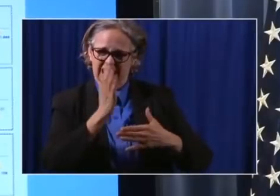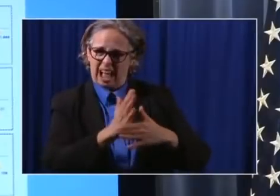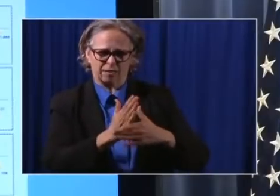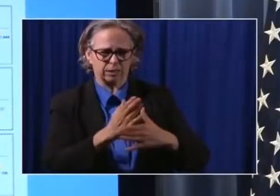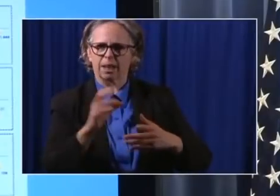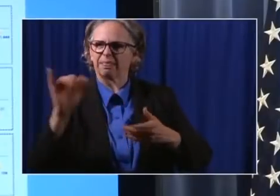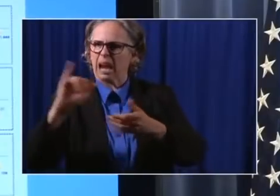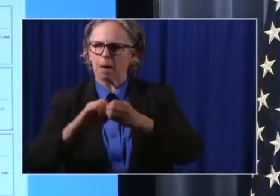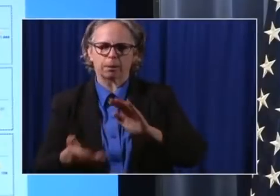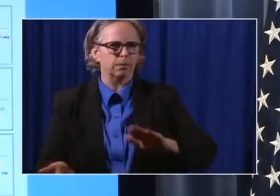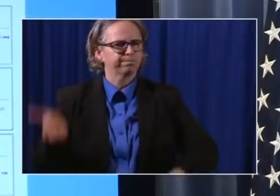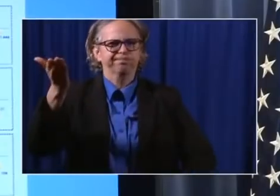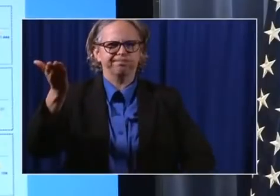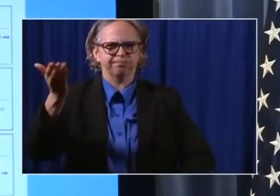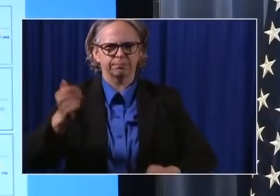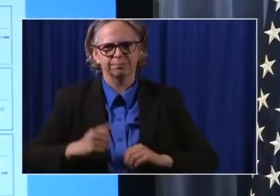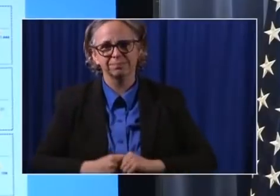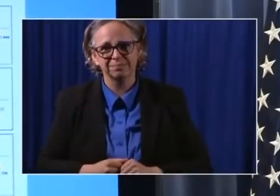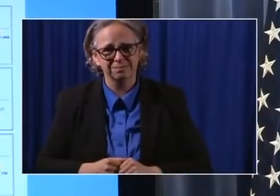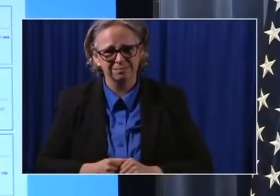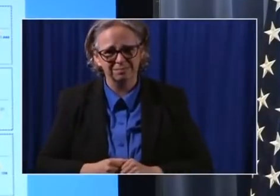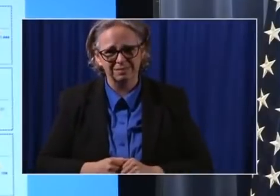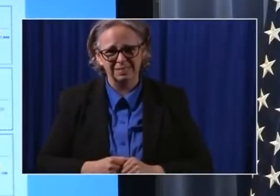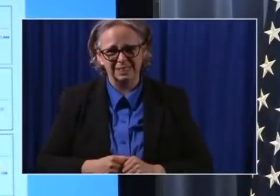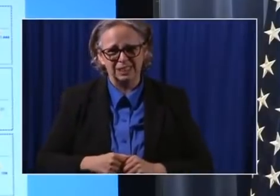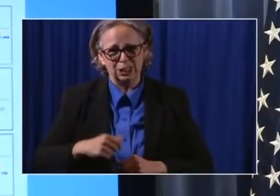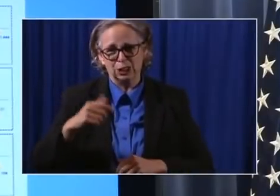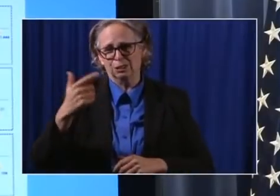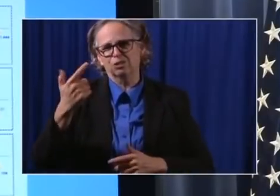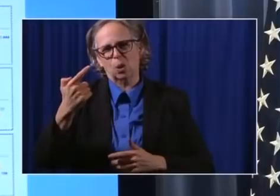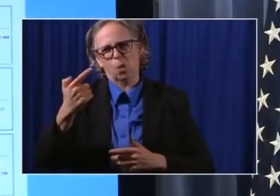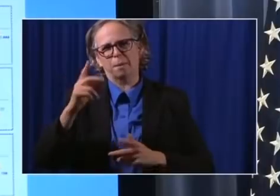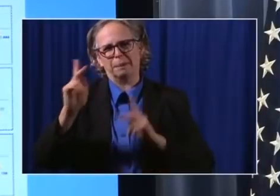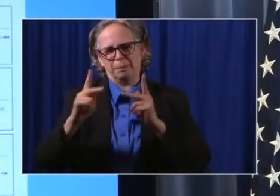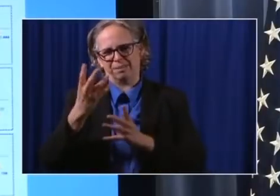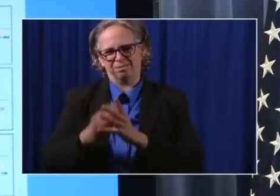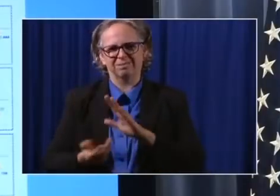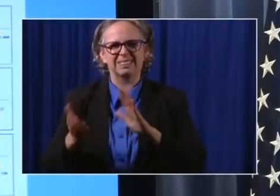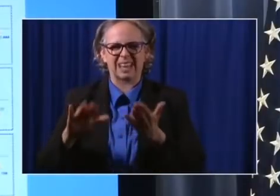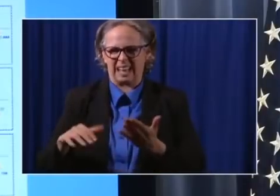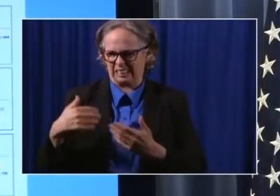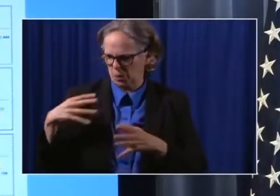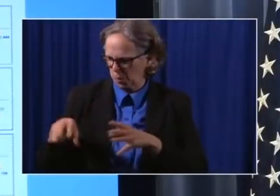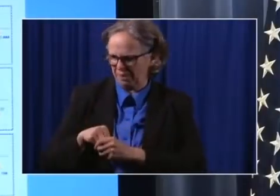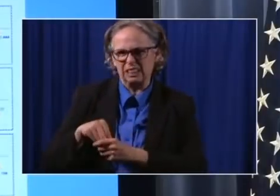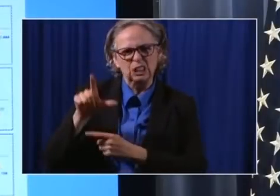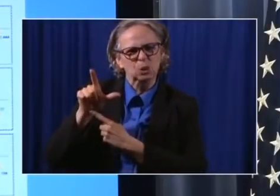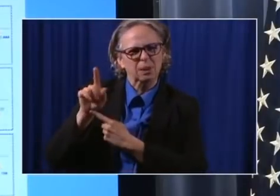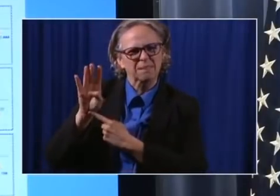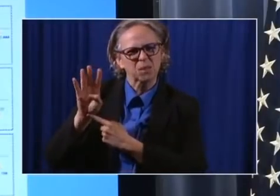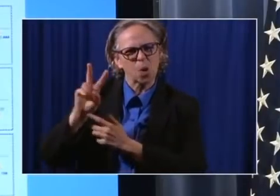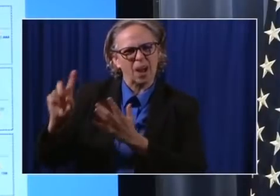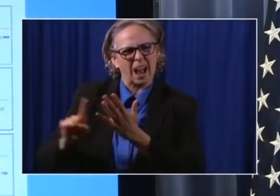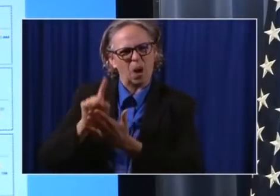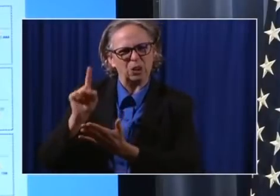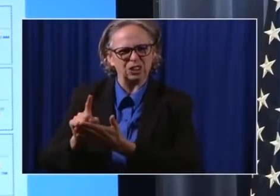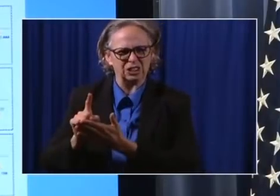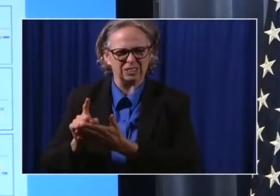deaths have been reported in the last 24 hours. Hospitalizations are up a little bit from